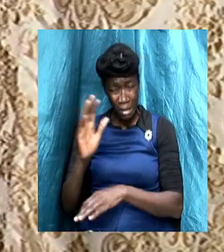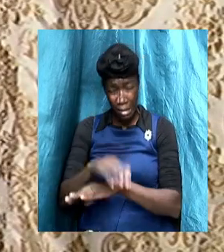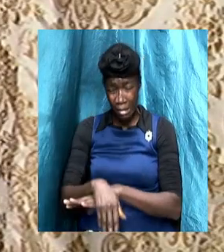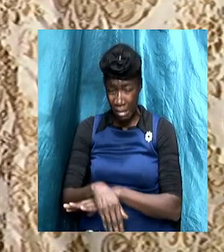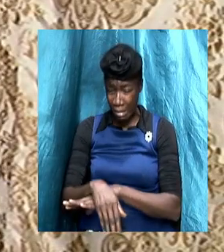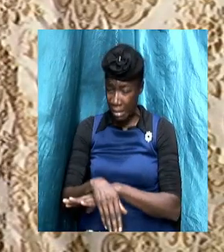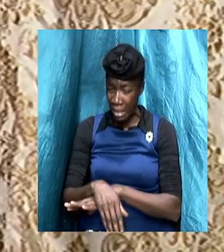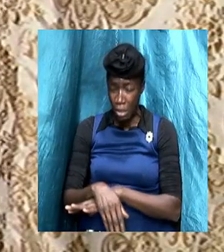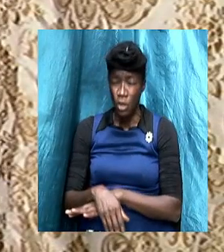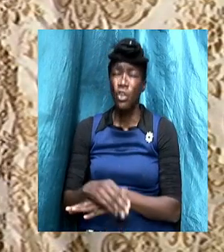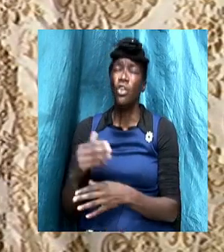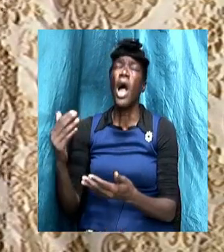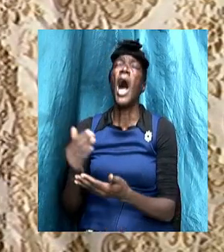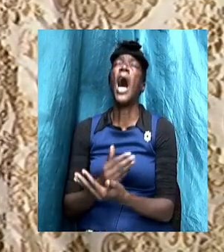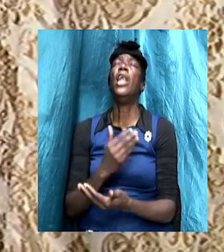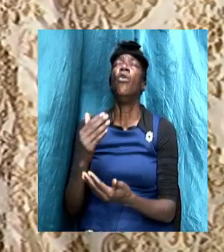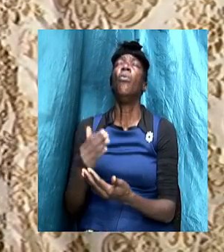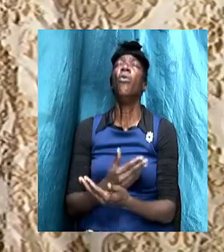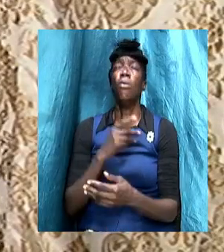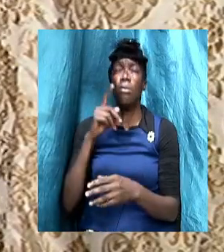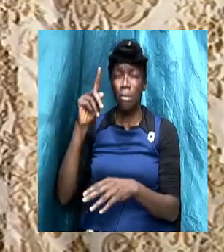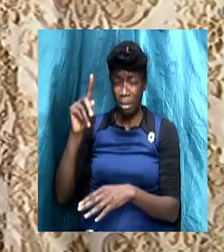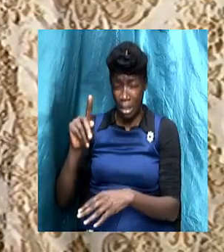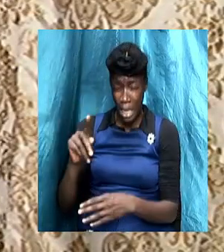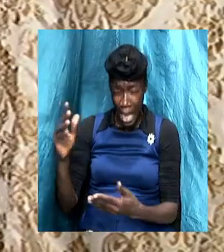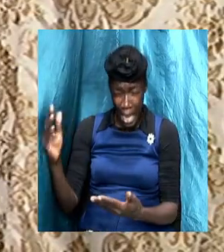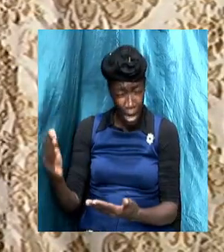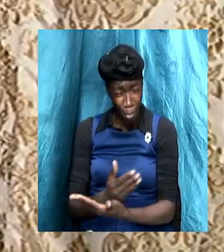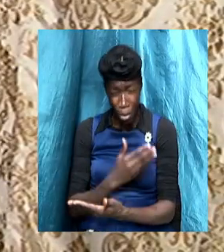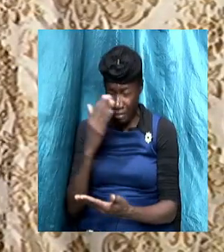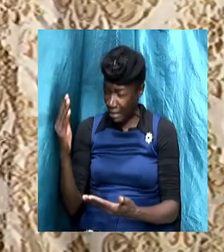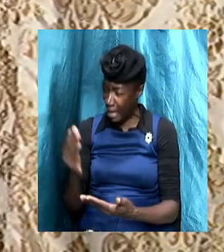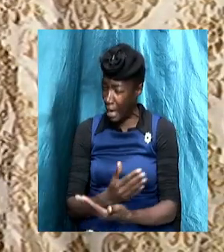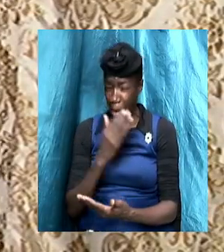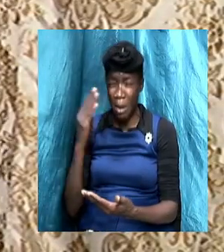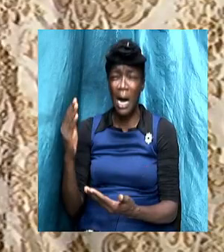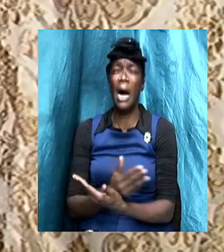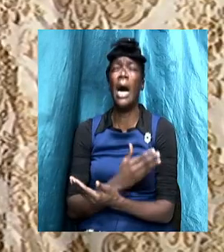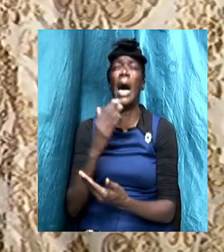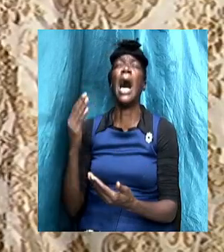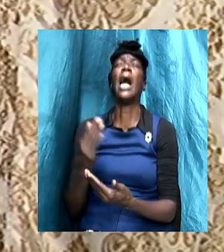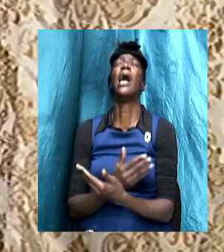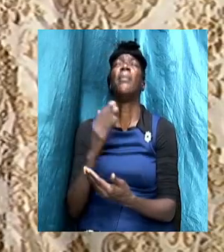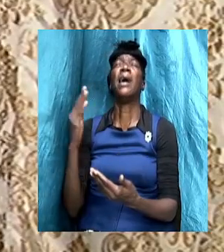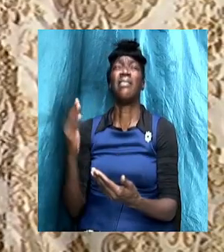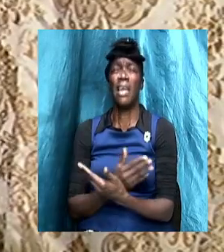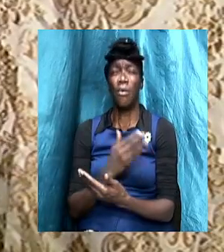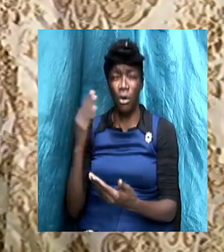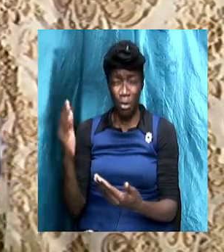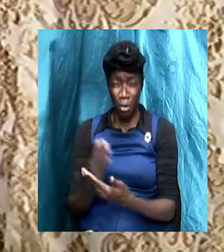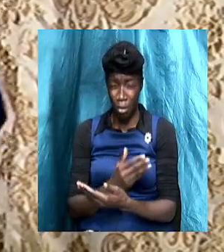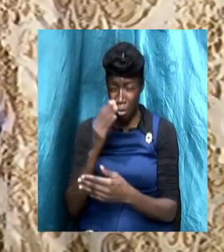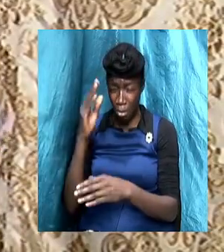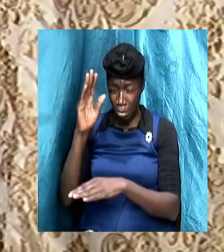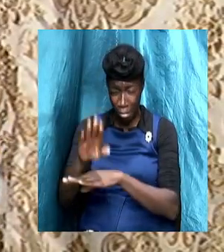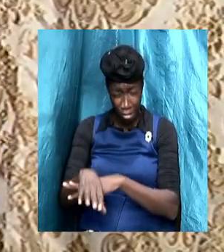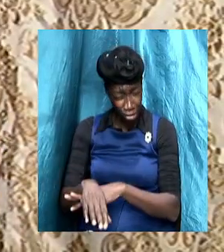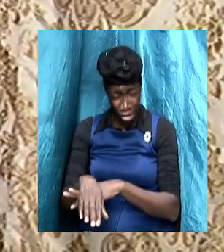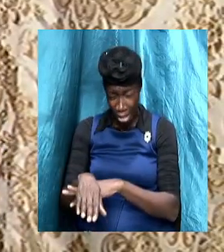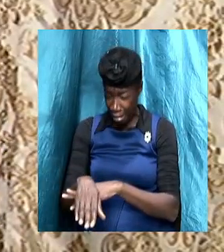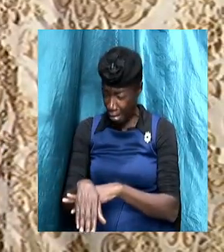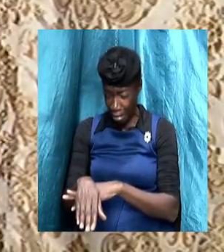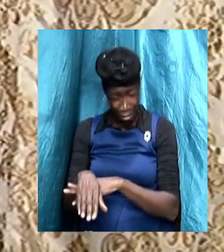first. I told you that it's God's thing for us to pass it on from generation